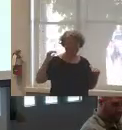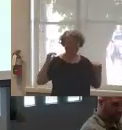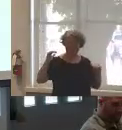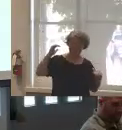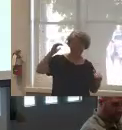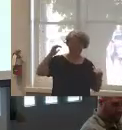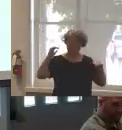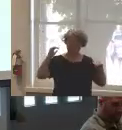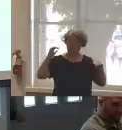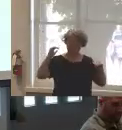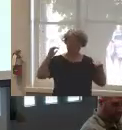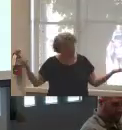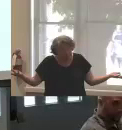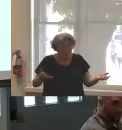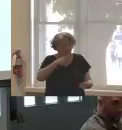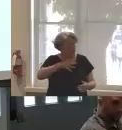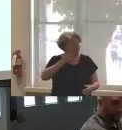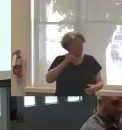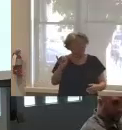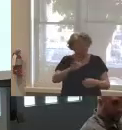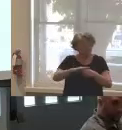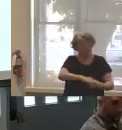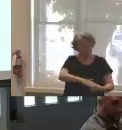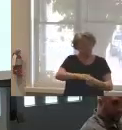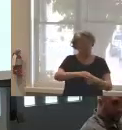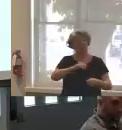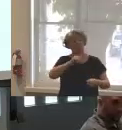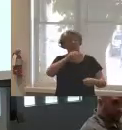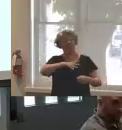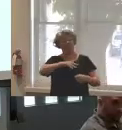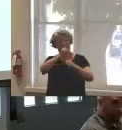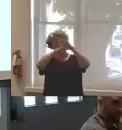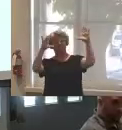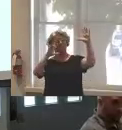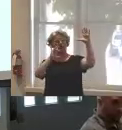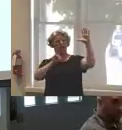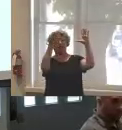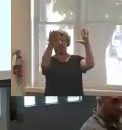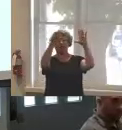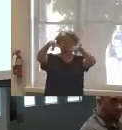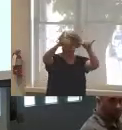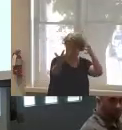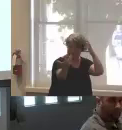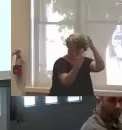what a woman should look like. And we should all come together to challenge